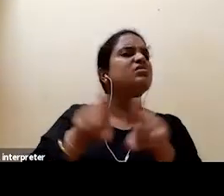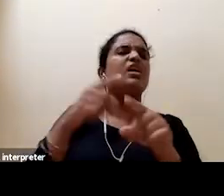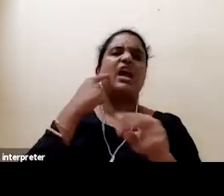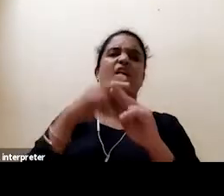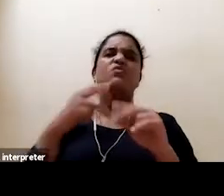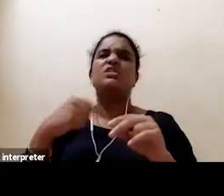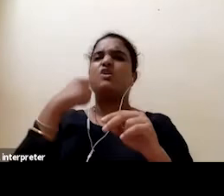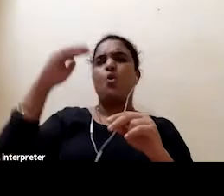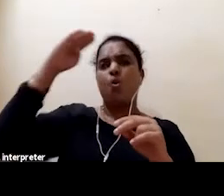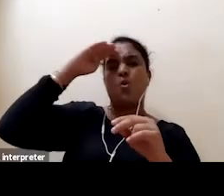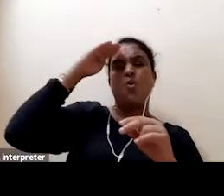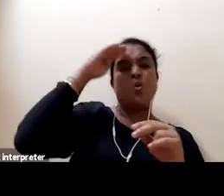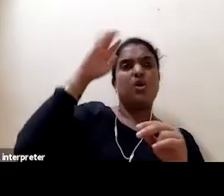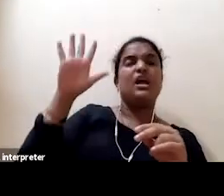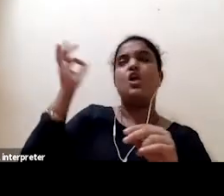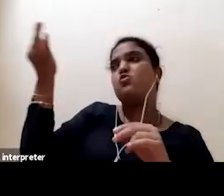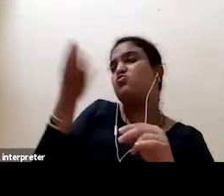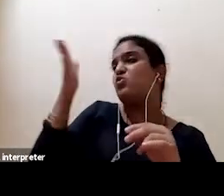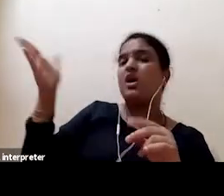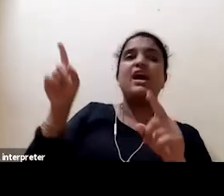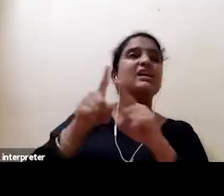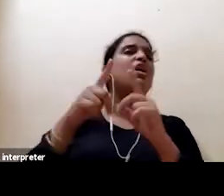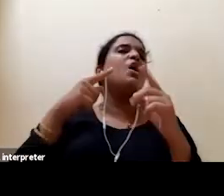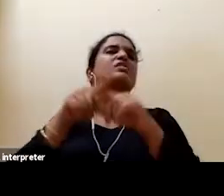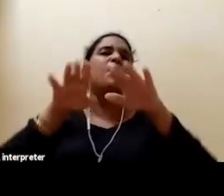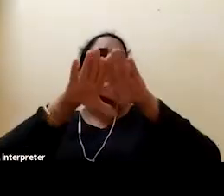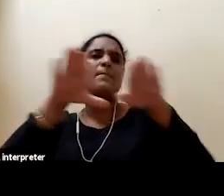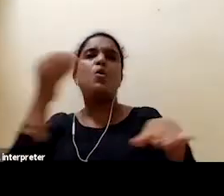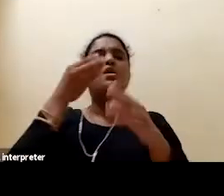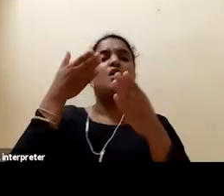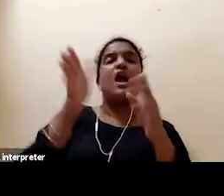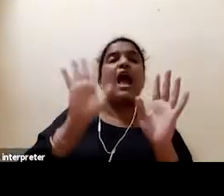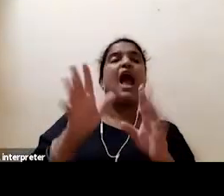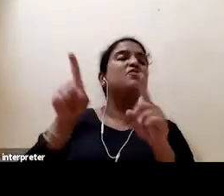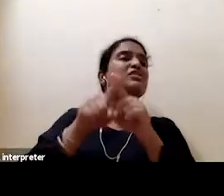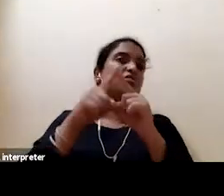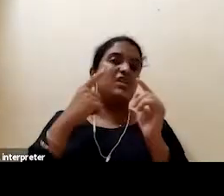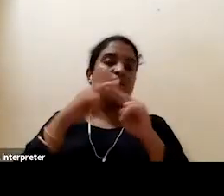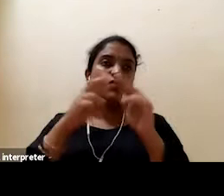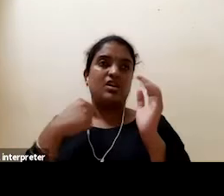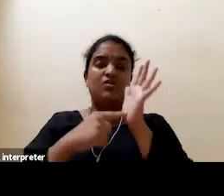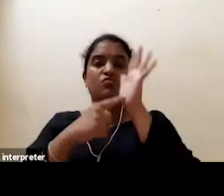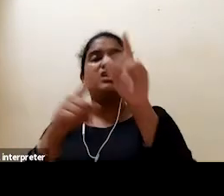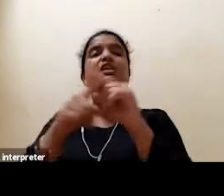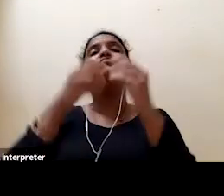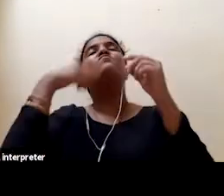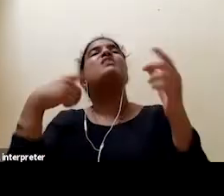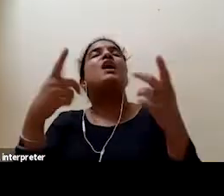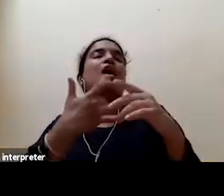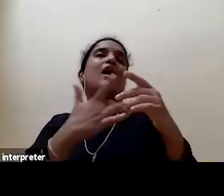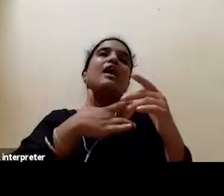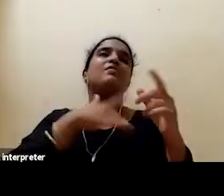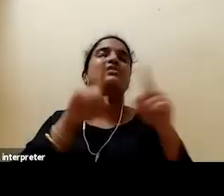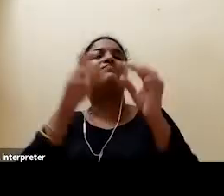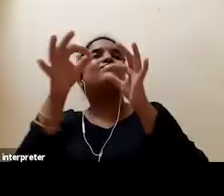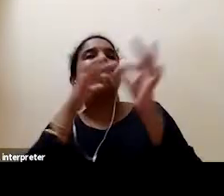if you post a beautiful table and say that I had my dinner here, or whatever, lunch, and then you want to share the details of that